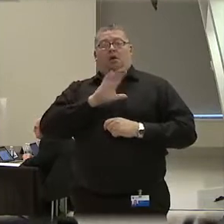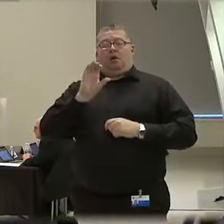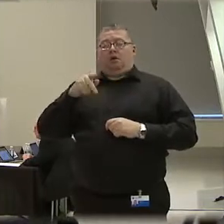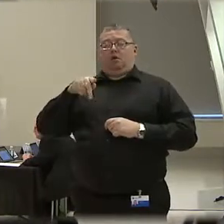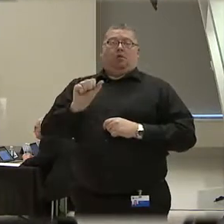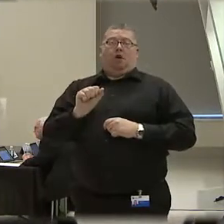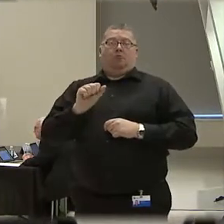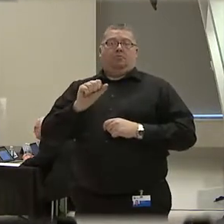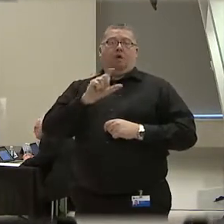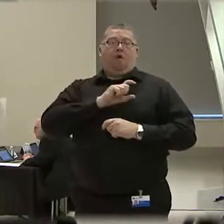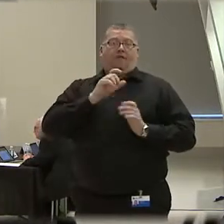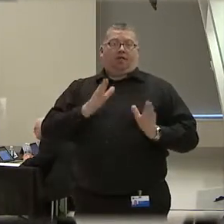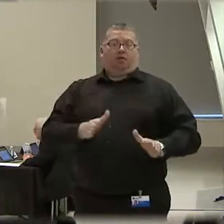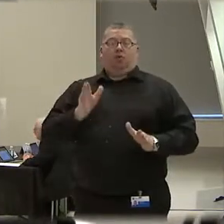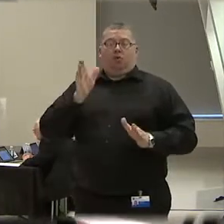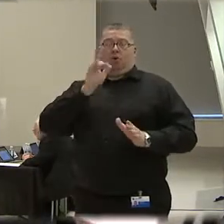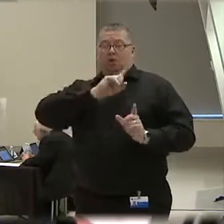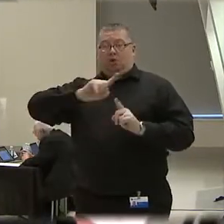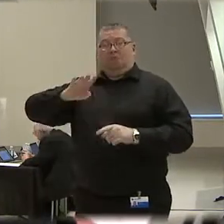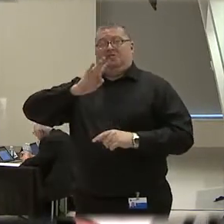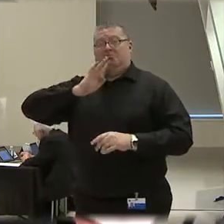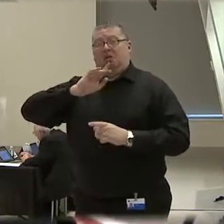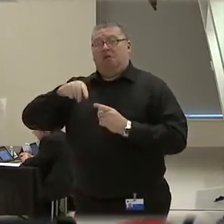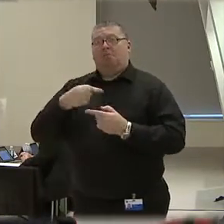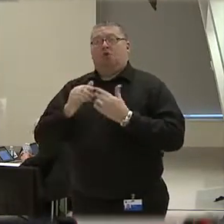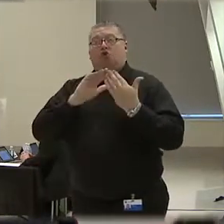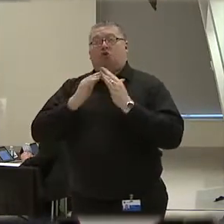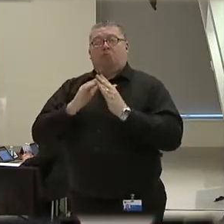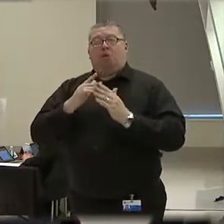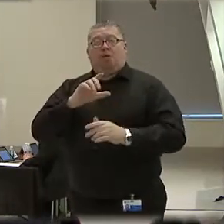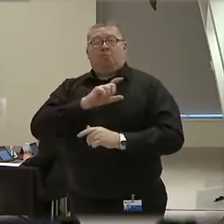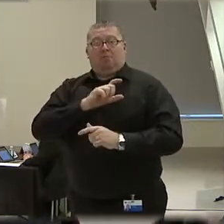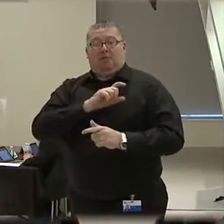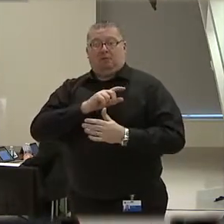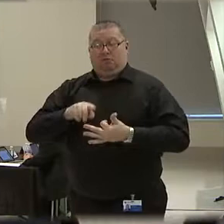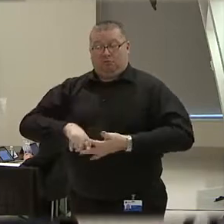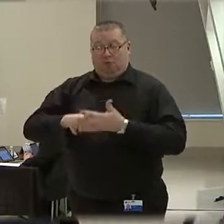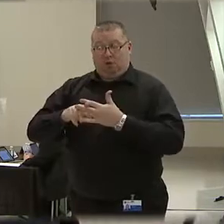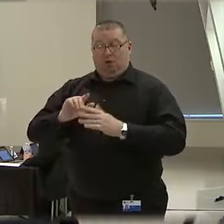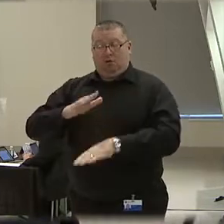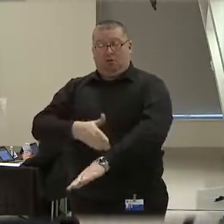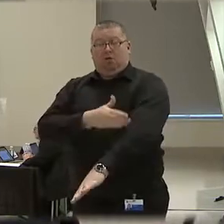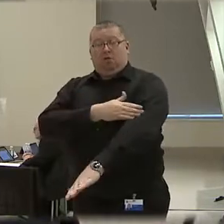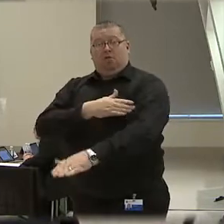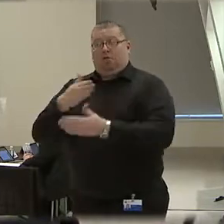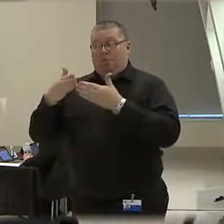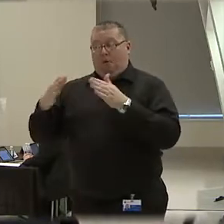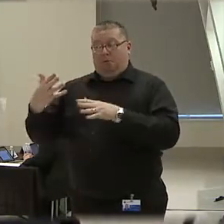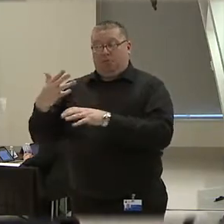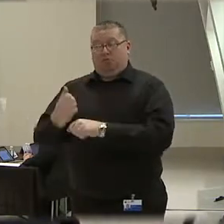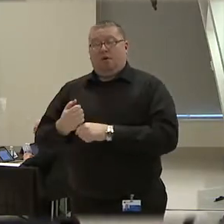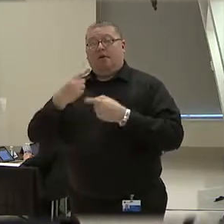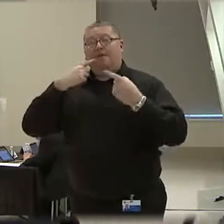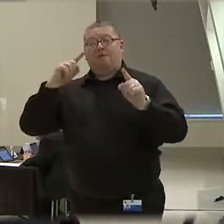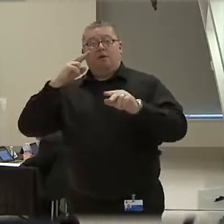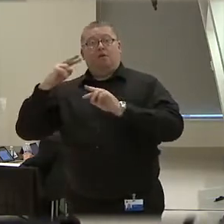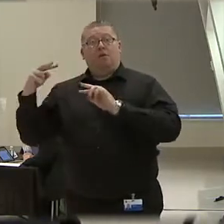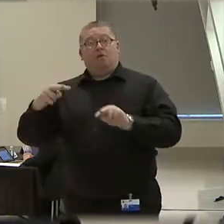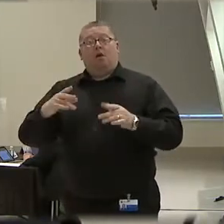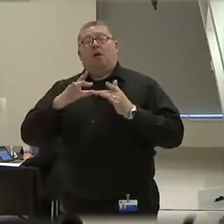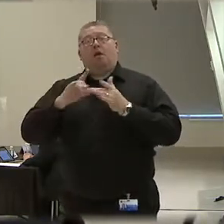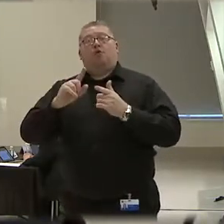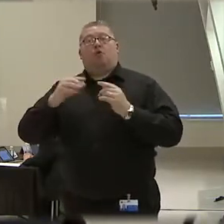civilian oversight in community policing initiatives and improving public trust. Effective oversight leads to more